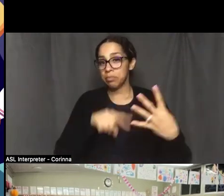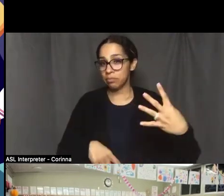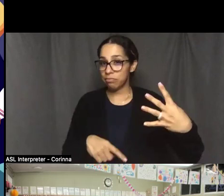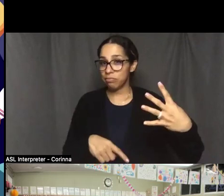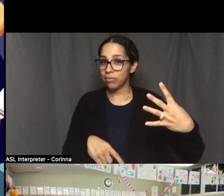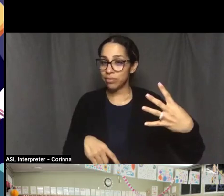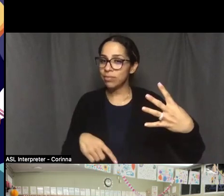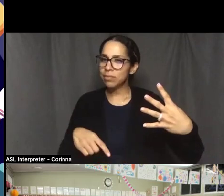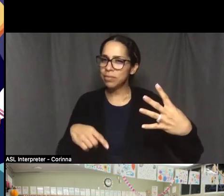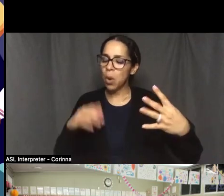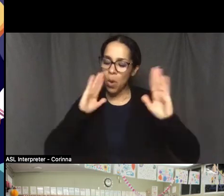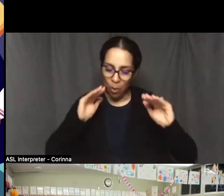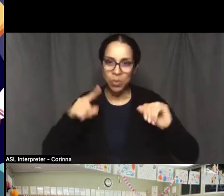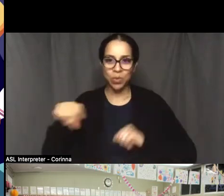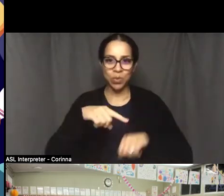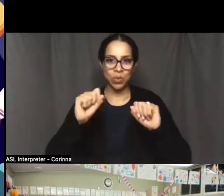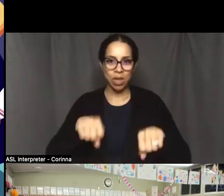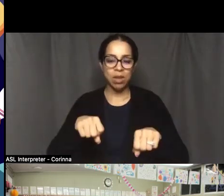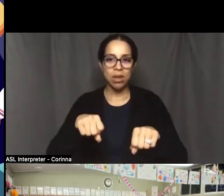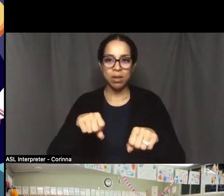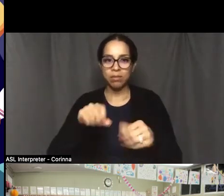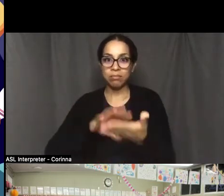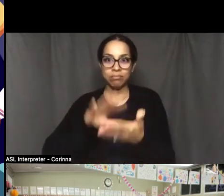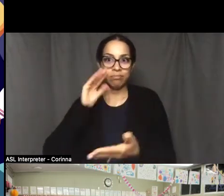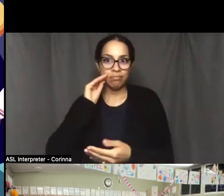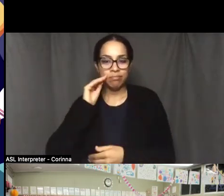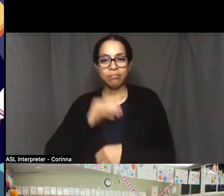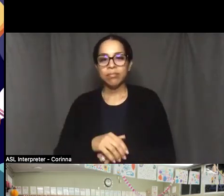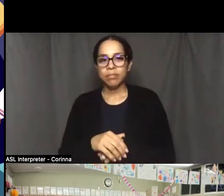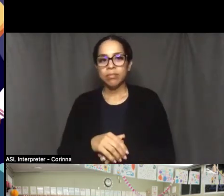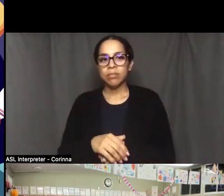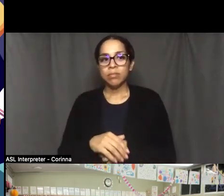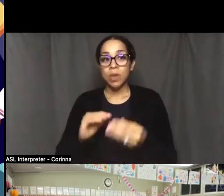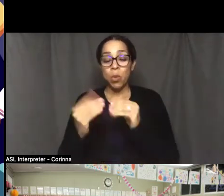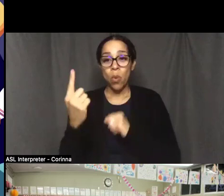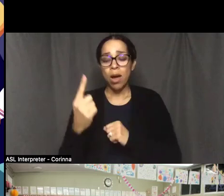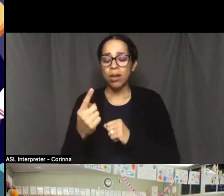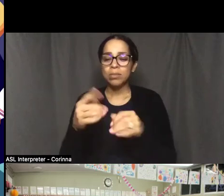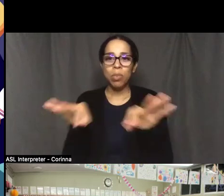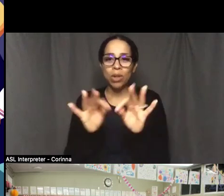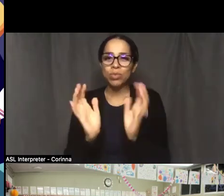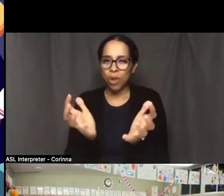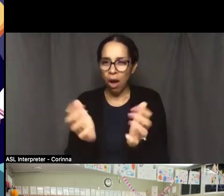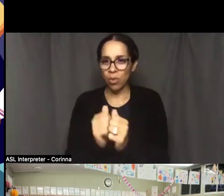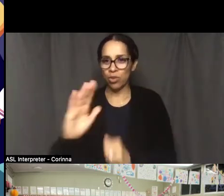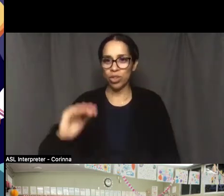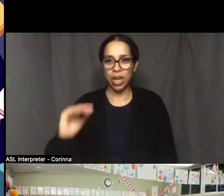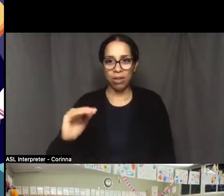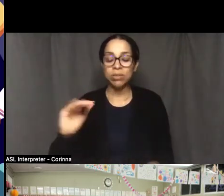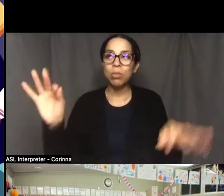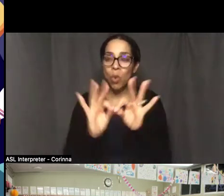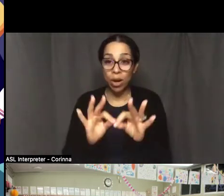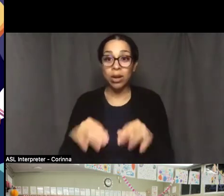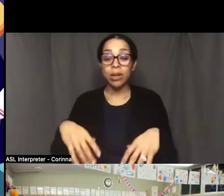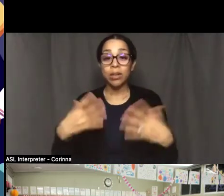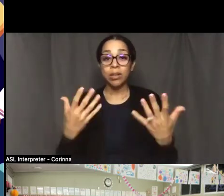with. Number one is talk with your child. This is something that is so important. And when we talk about kids learning how to read,